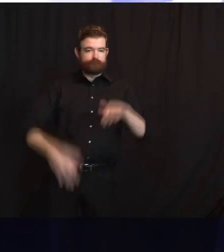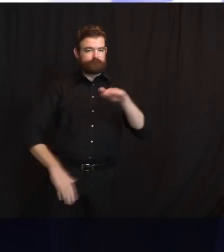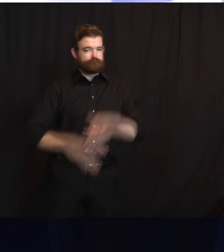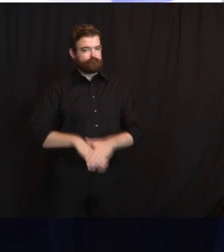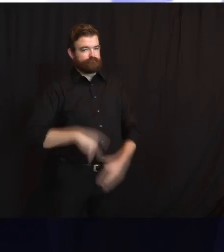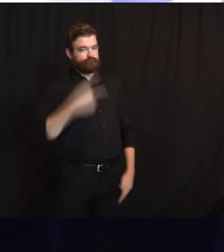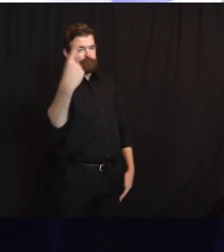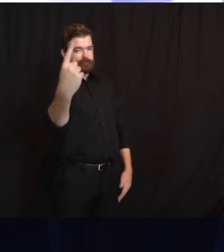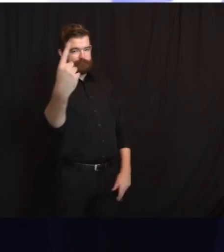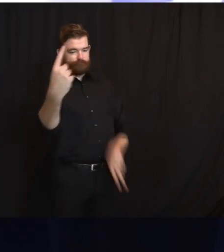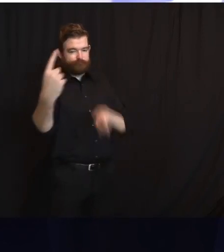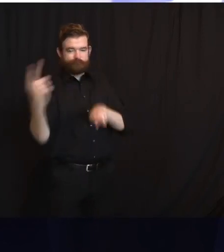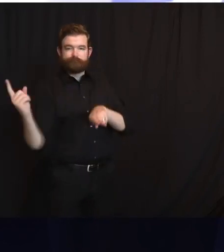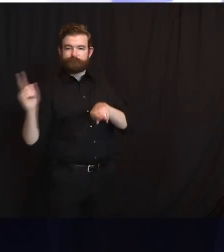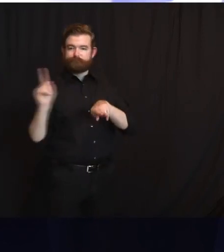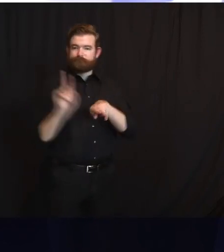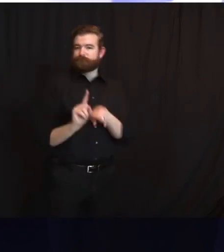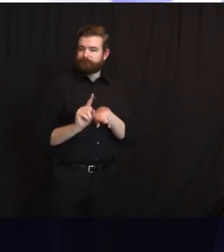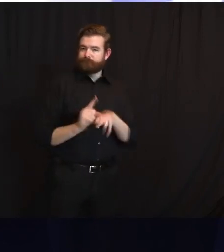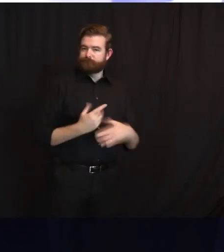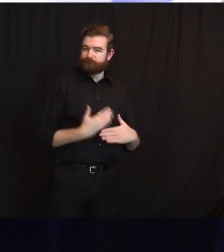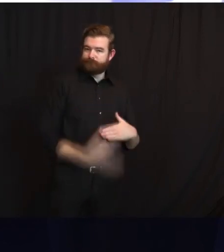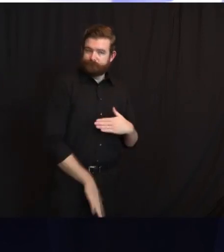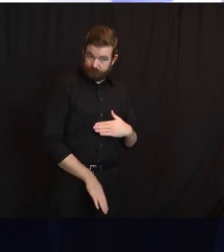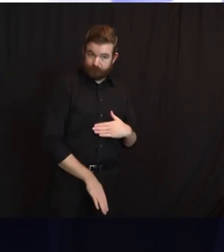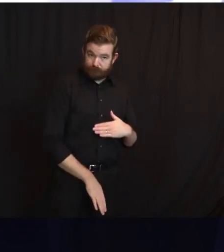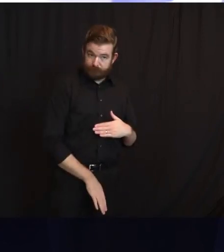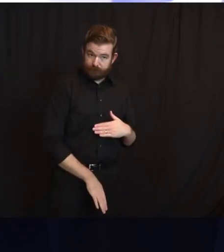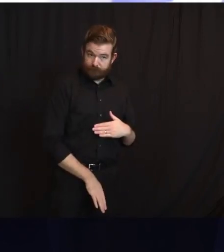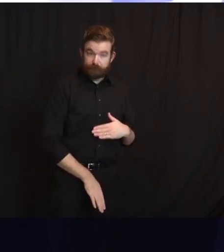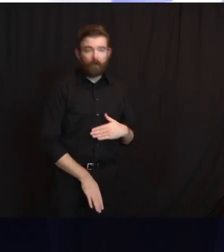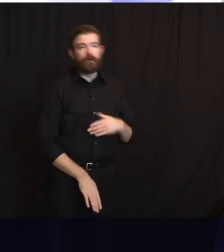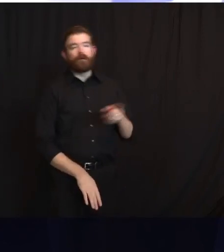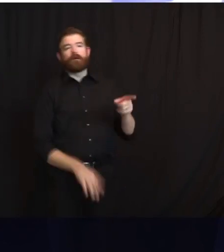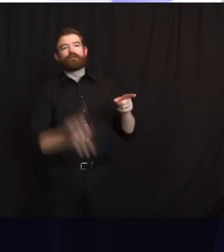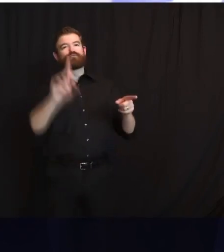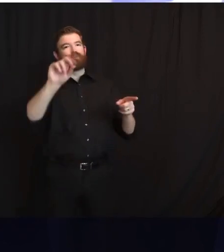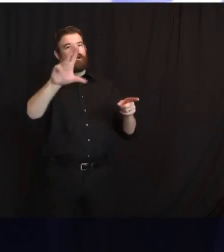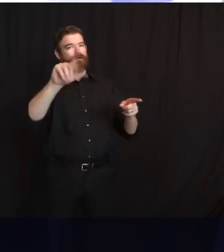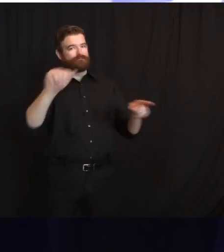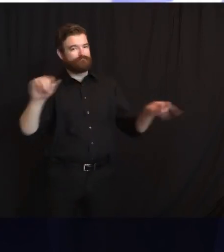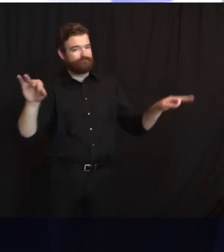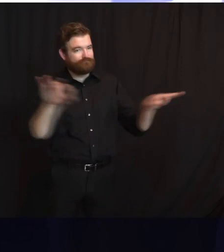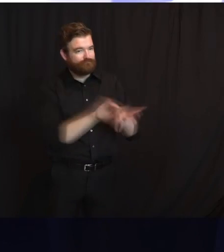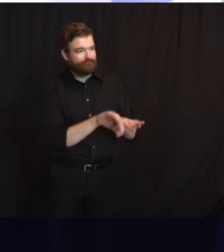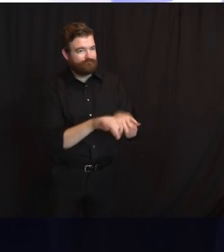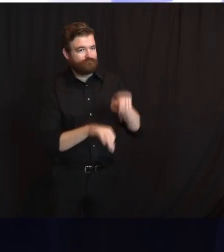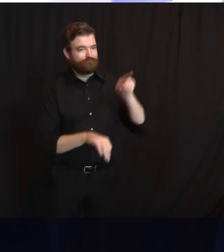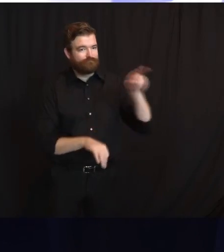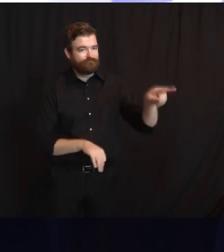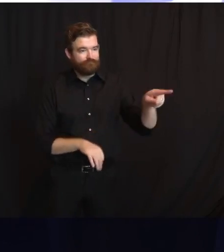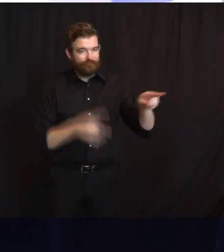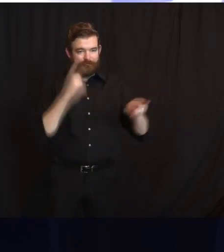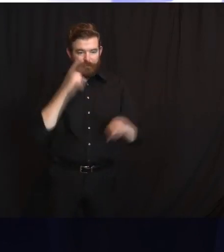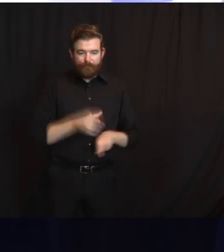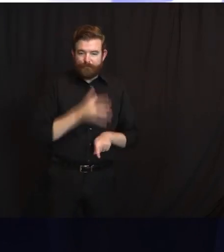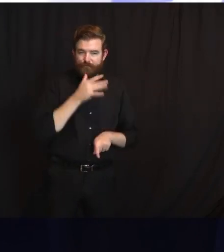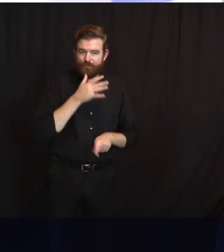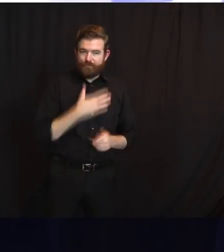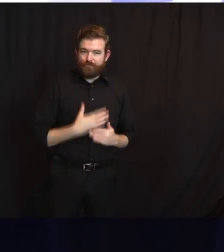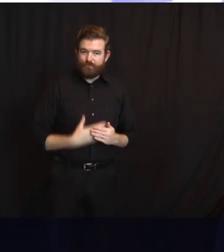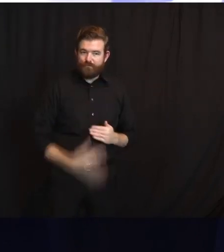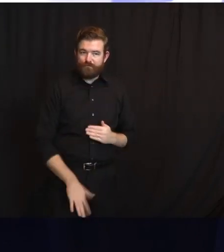person. Recognizing the role of doulas as an essential part of an expectant mother's care